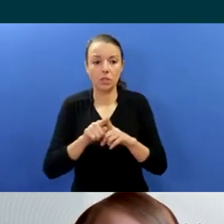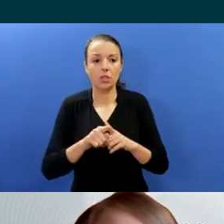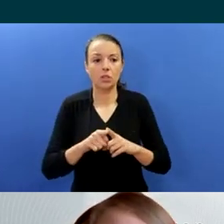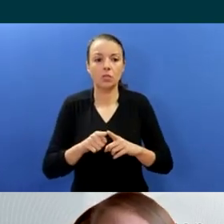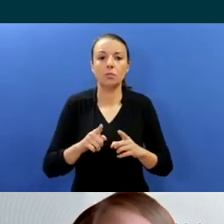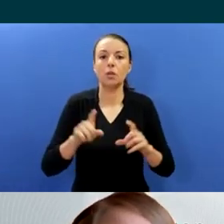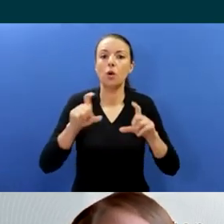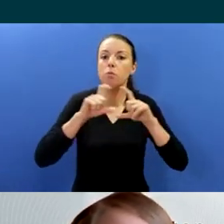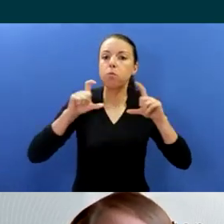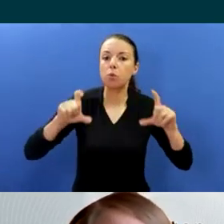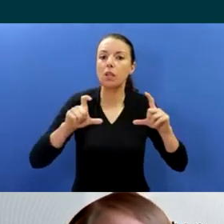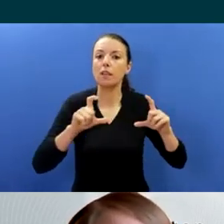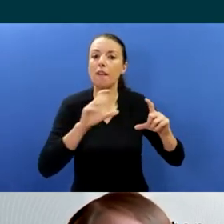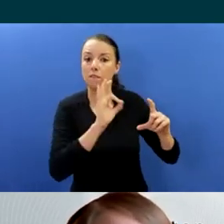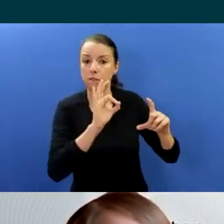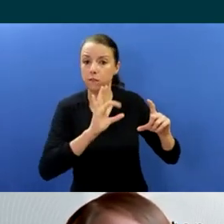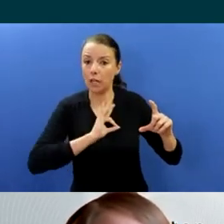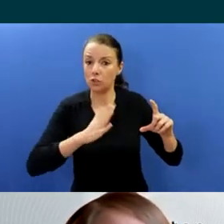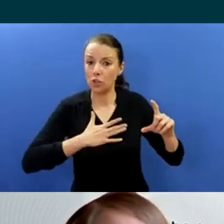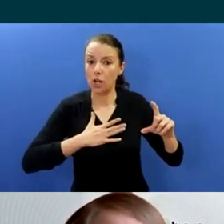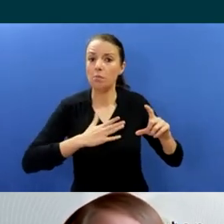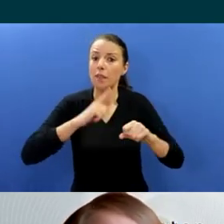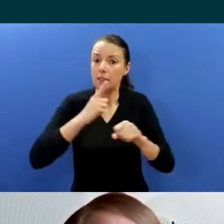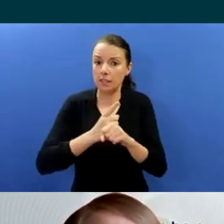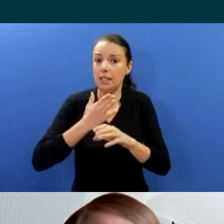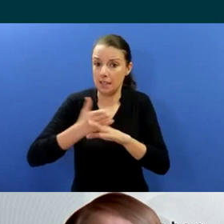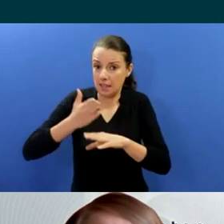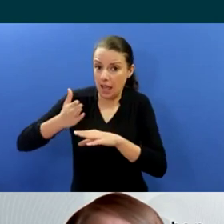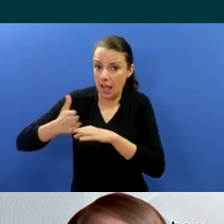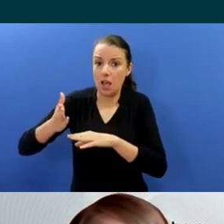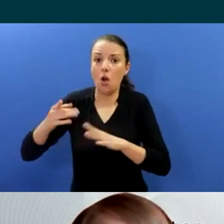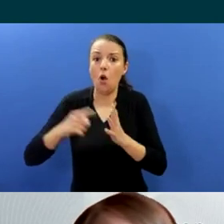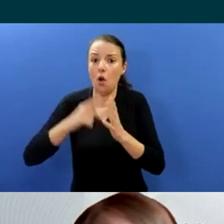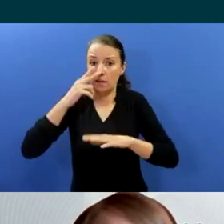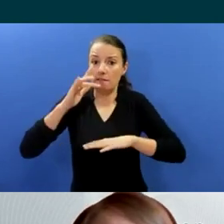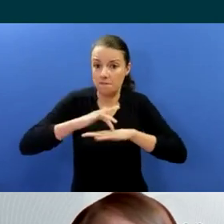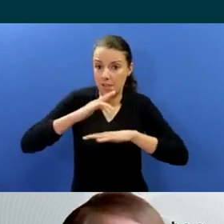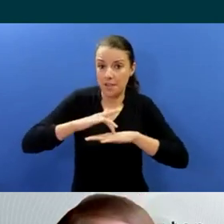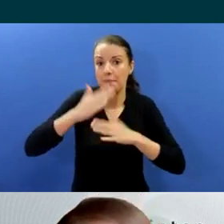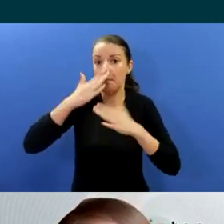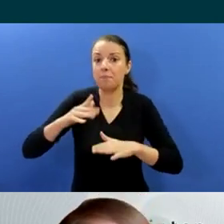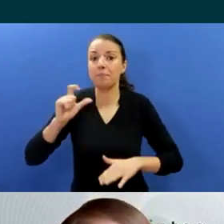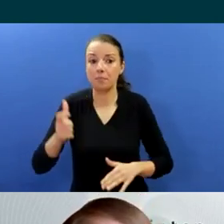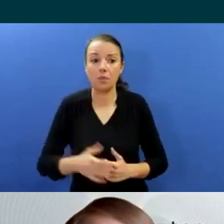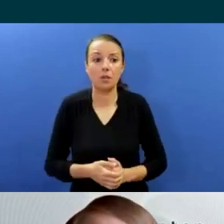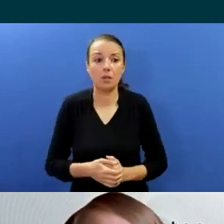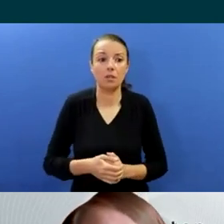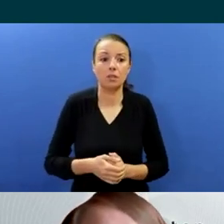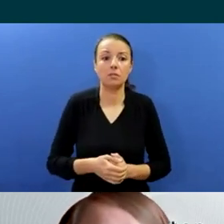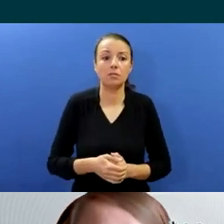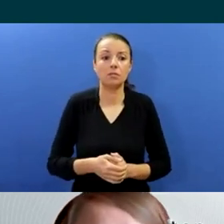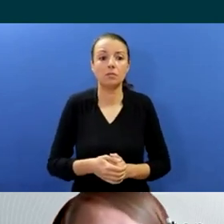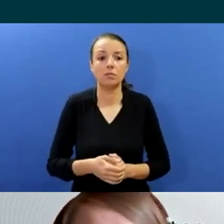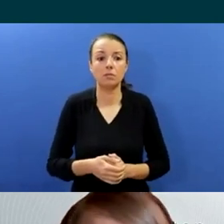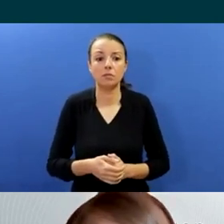perceived. And the results showed that participants viewed the city's support slightly more positive,